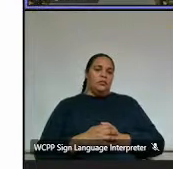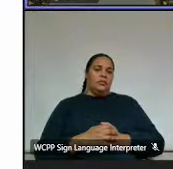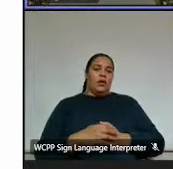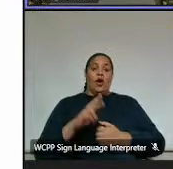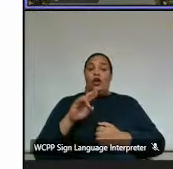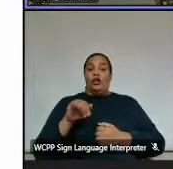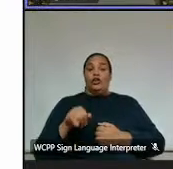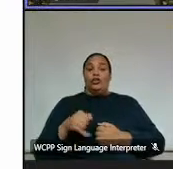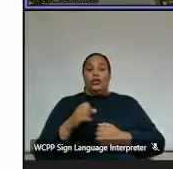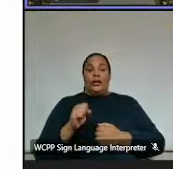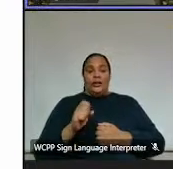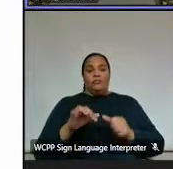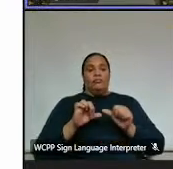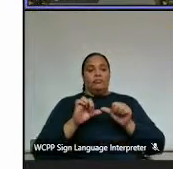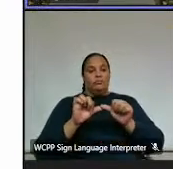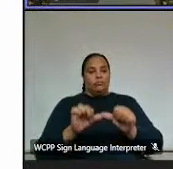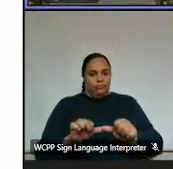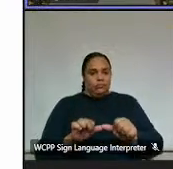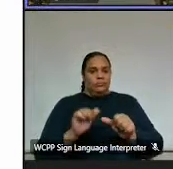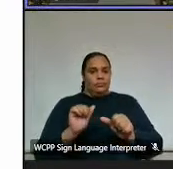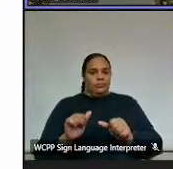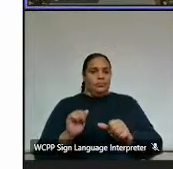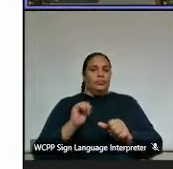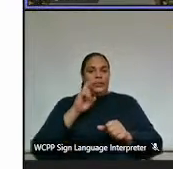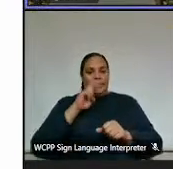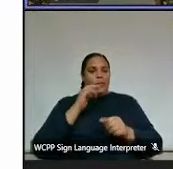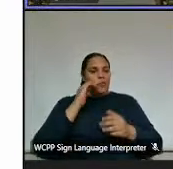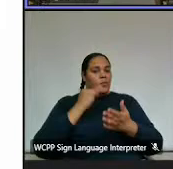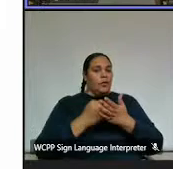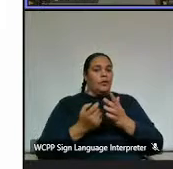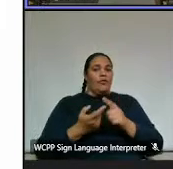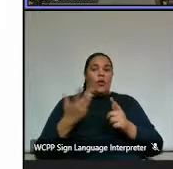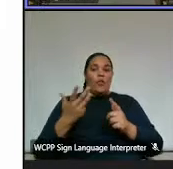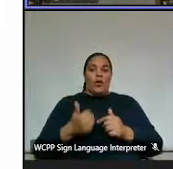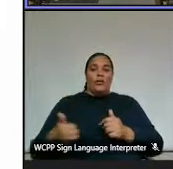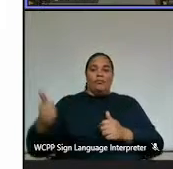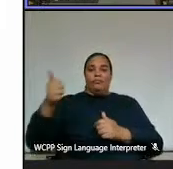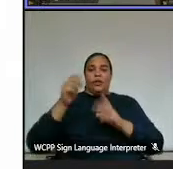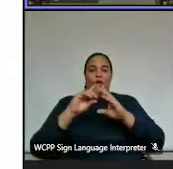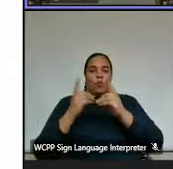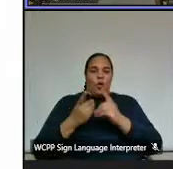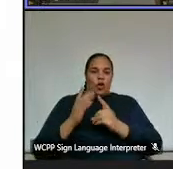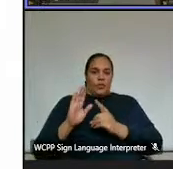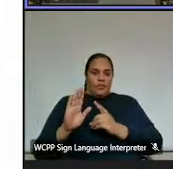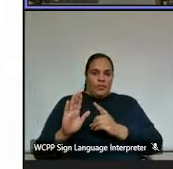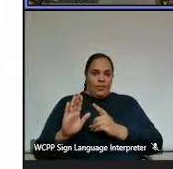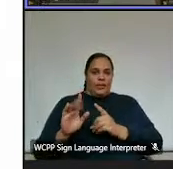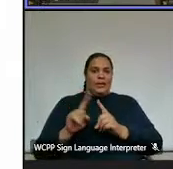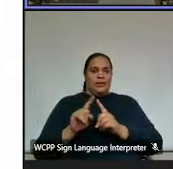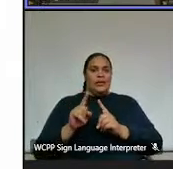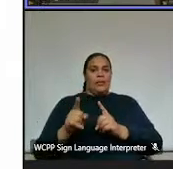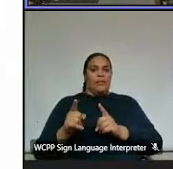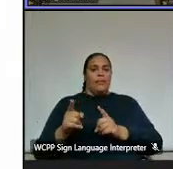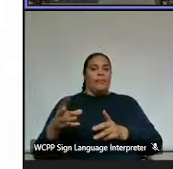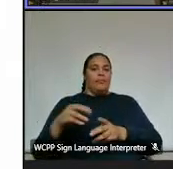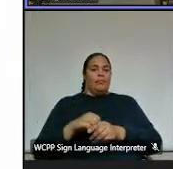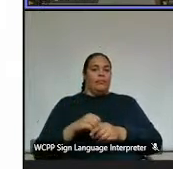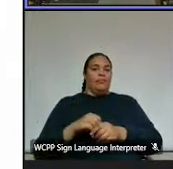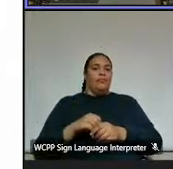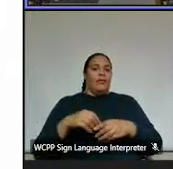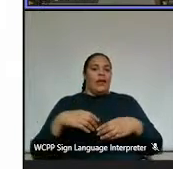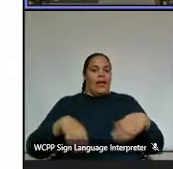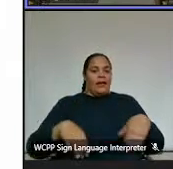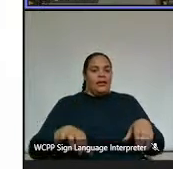RJSs continued, the municipality must obtain permission from the head of department before undertaking prescribed activities